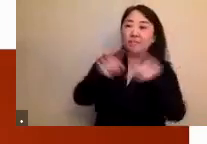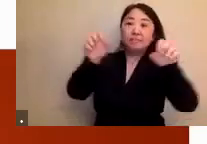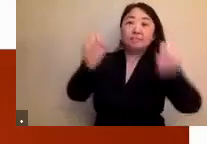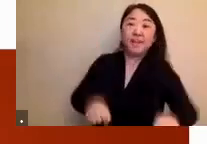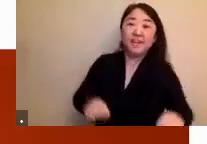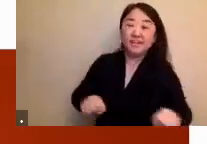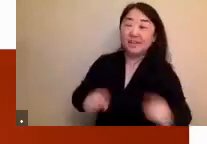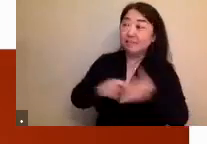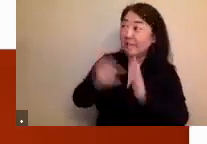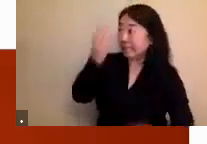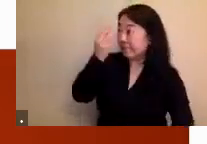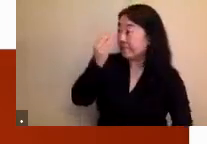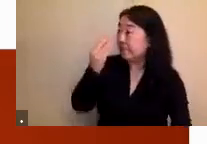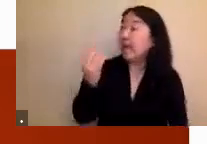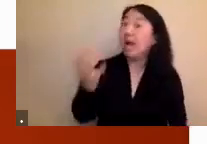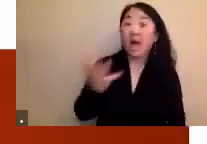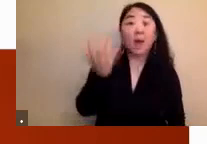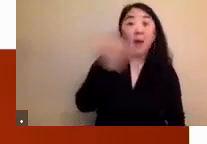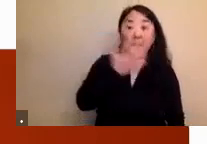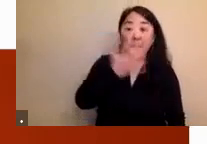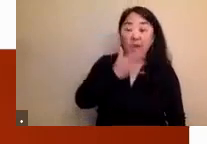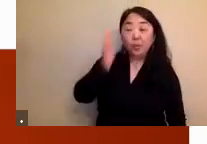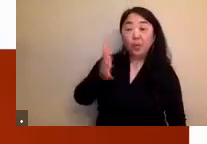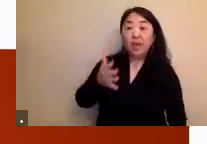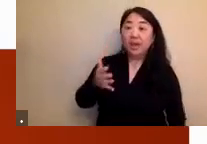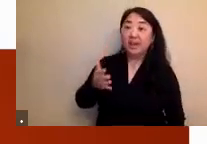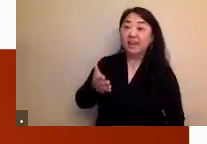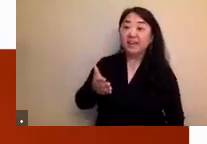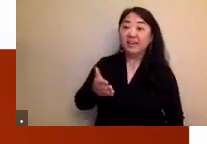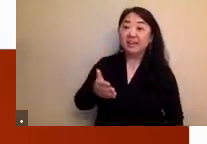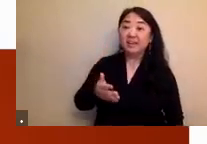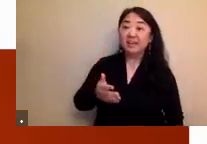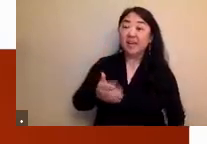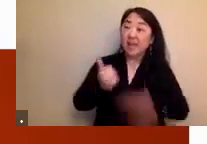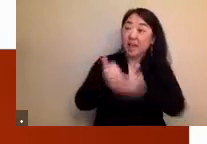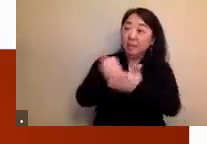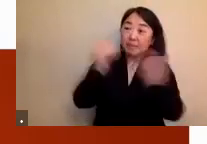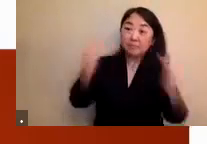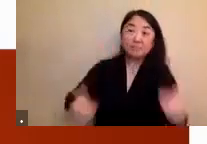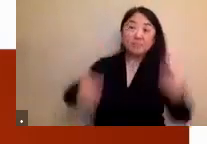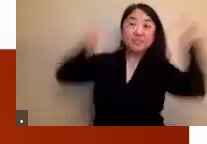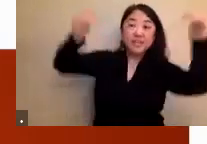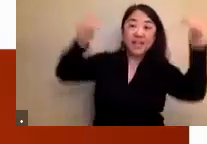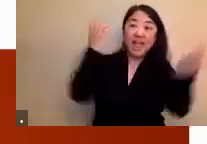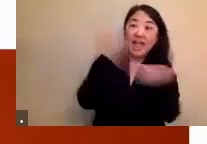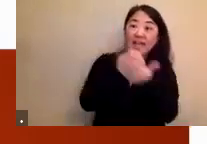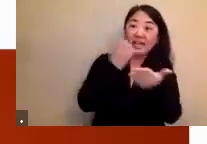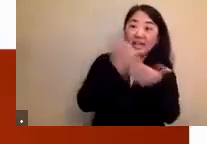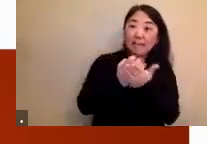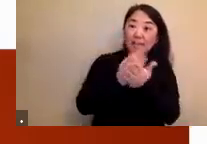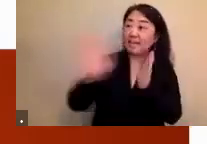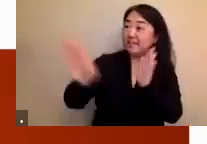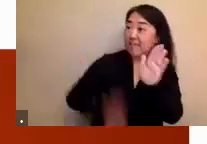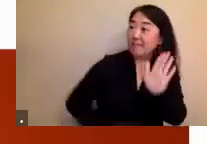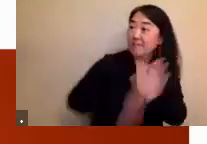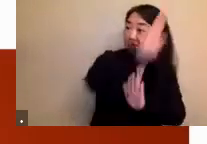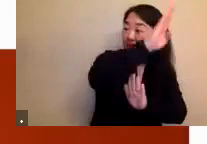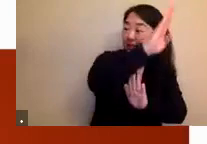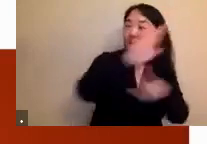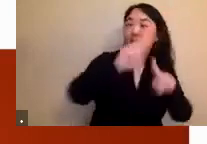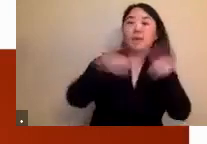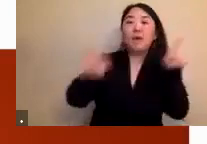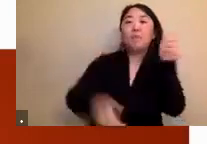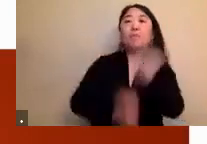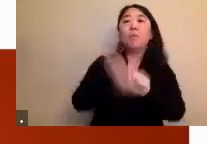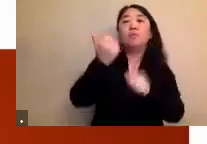have an impact on advancing economic development, but mostly interstate